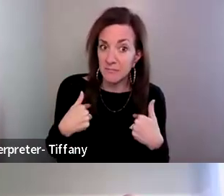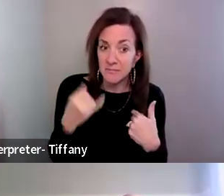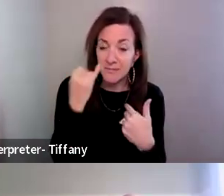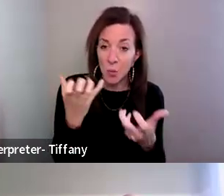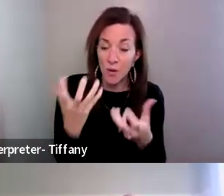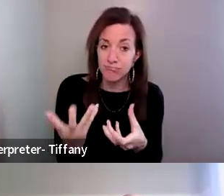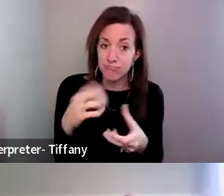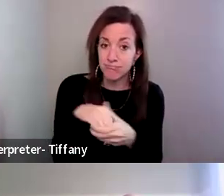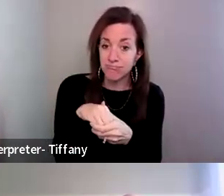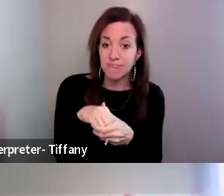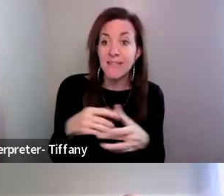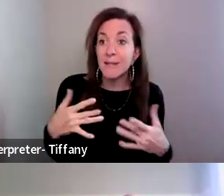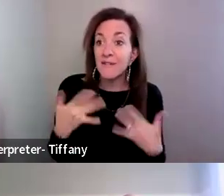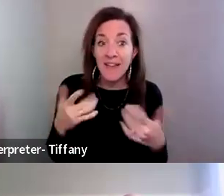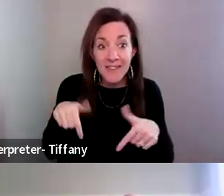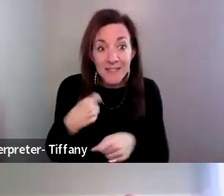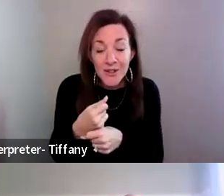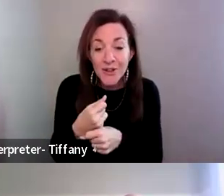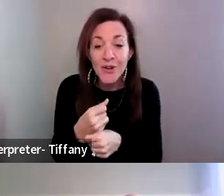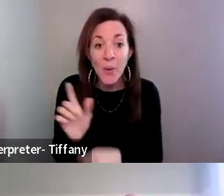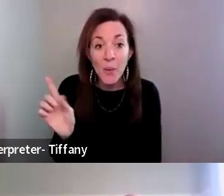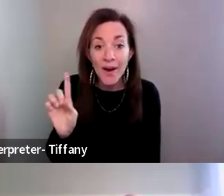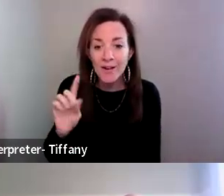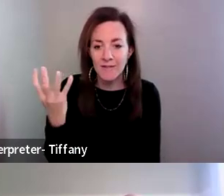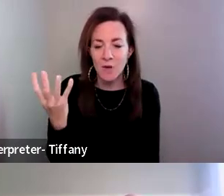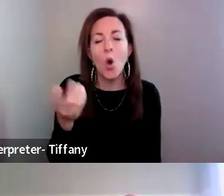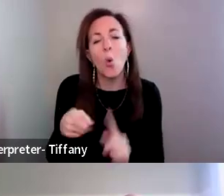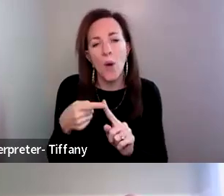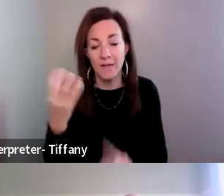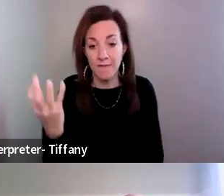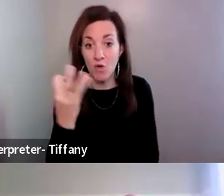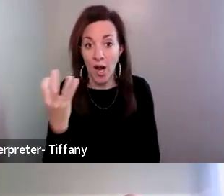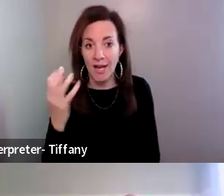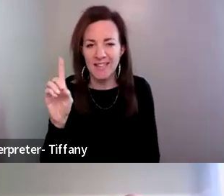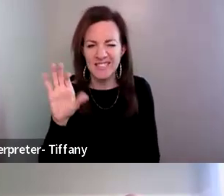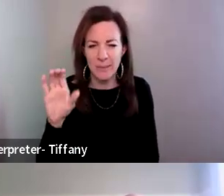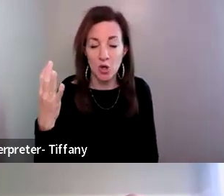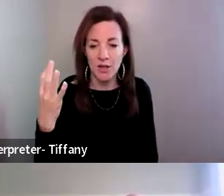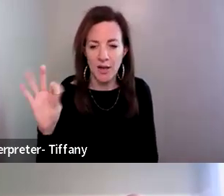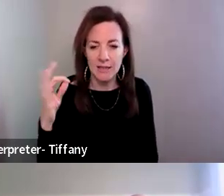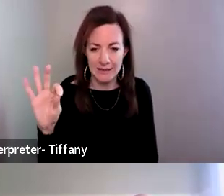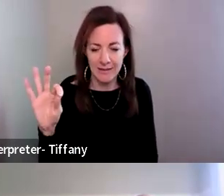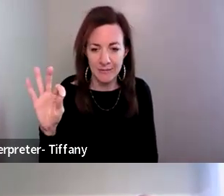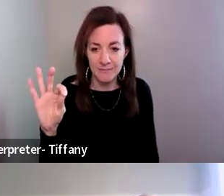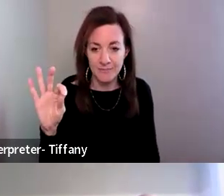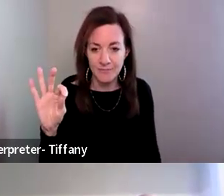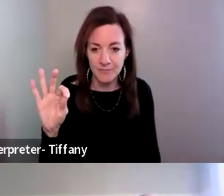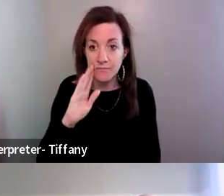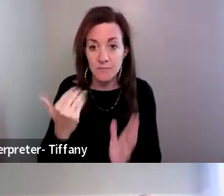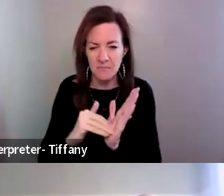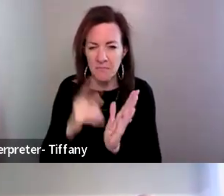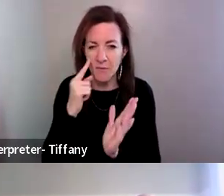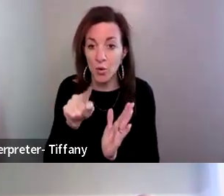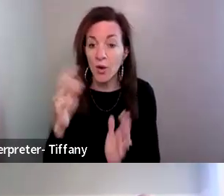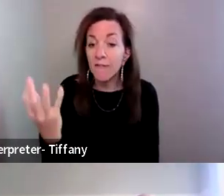to be involved. The event this year is going to be held on Friday, December 19th. I'm going to repeat that